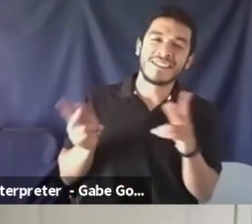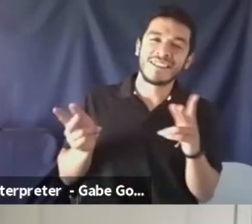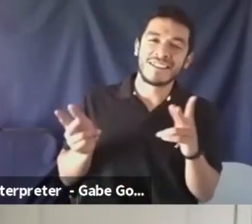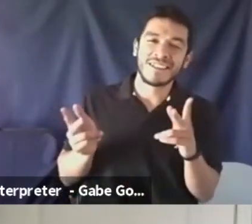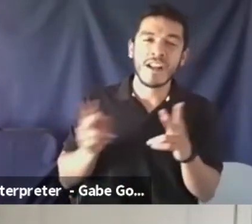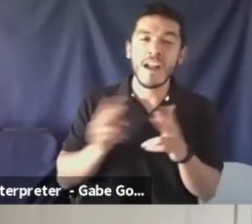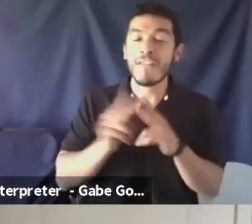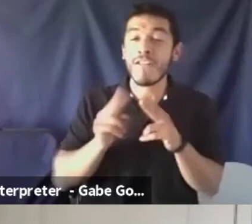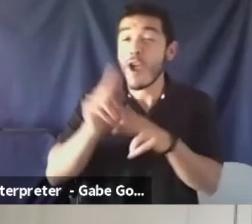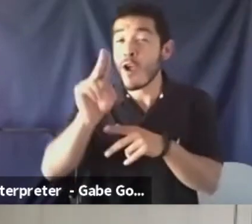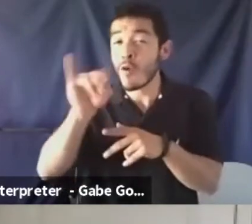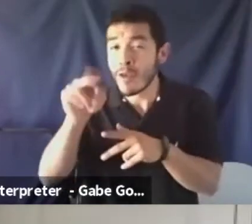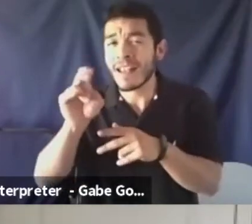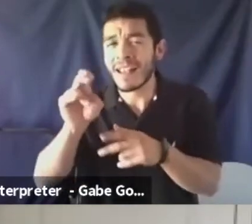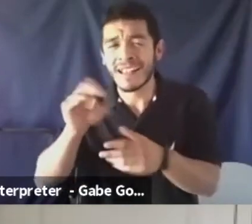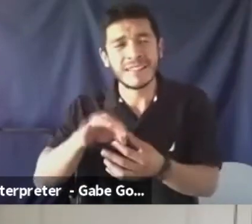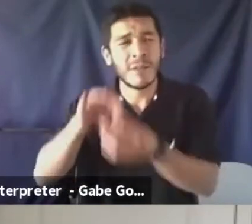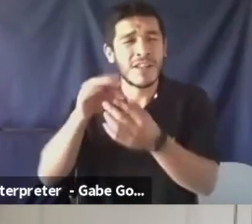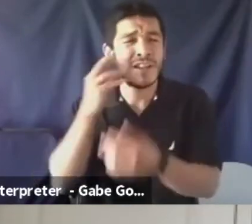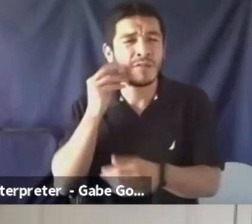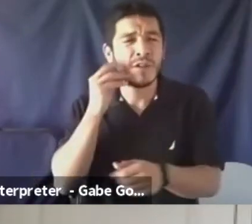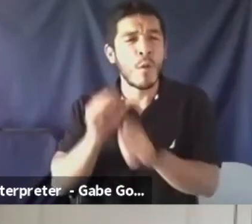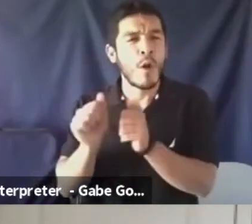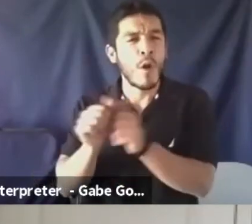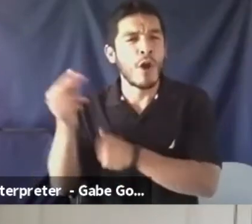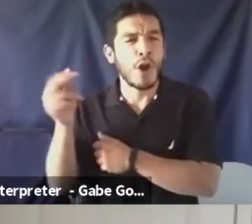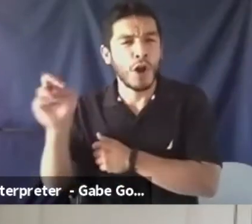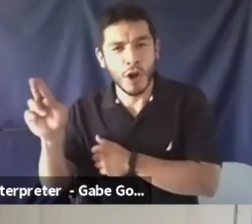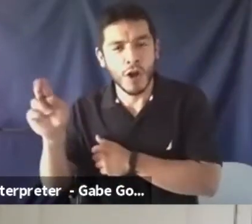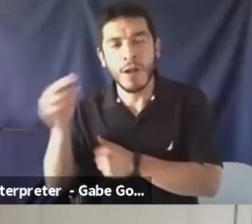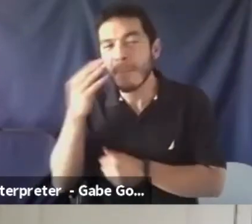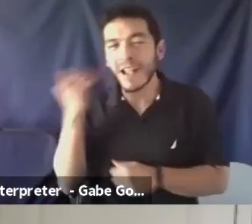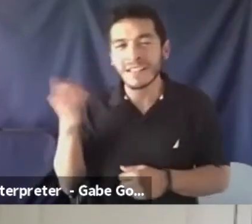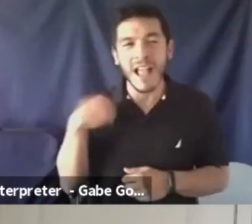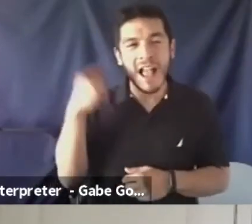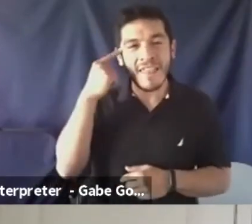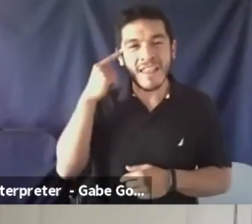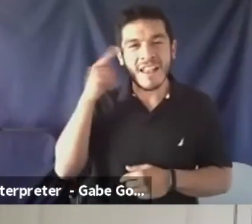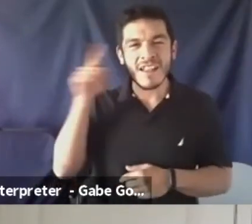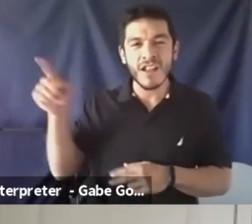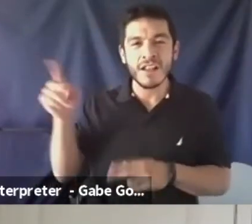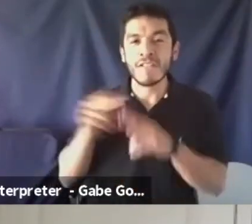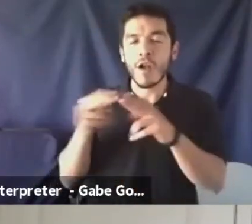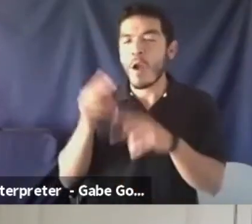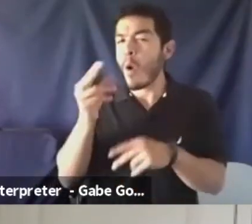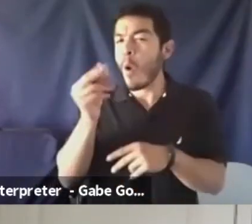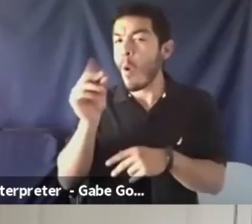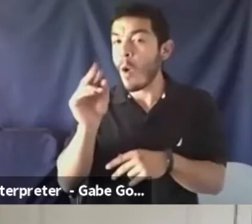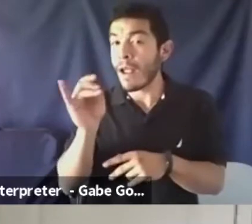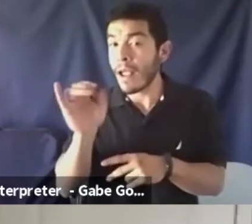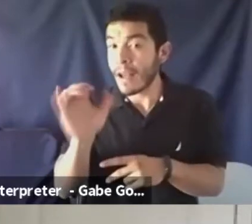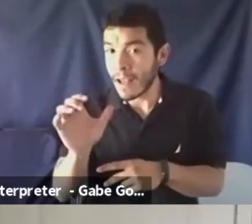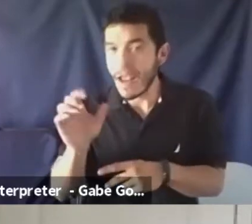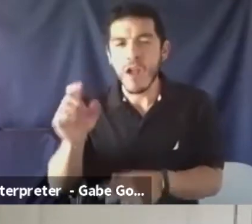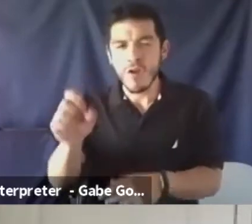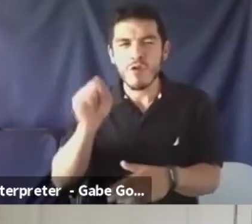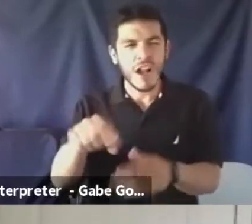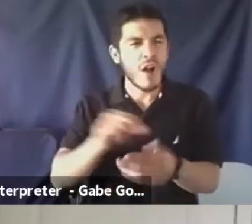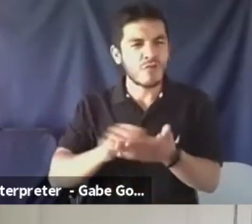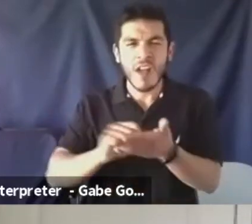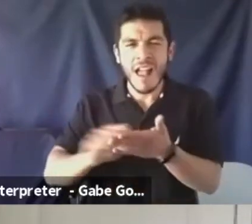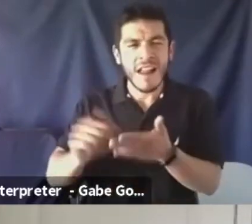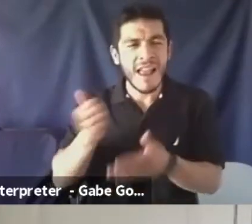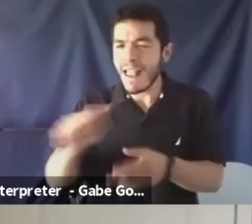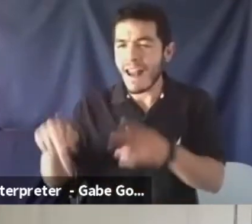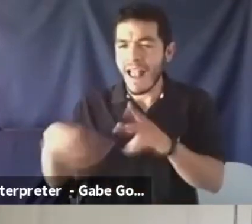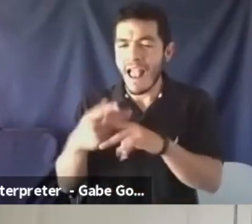very unique experience working with her, you know, just because I think it's very organic, you know, and we can write literally any type of